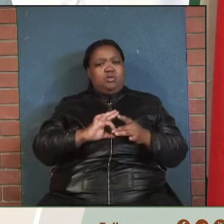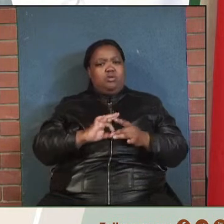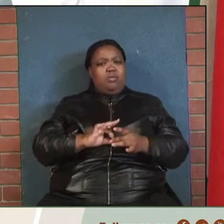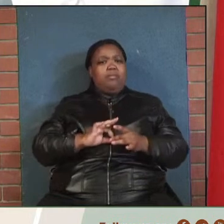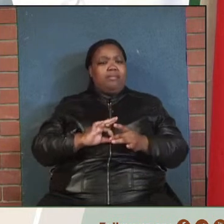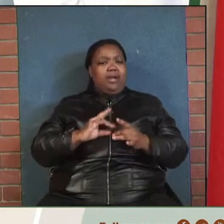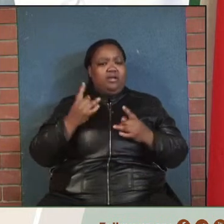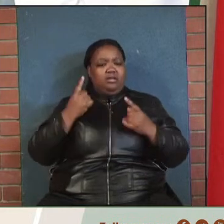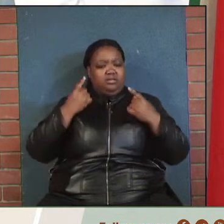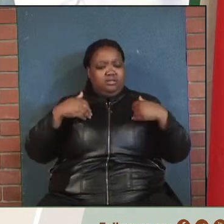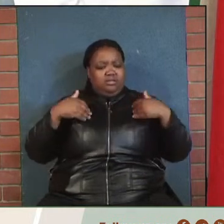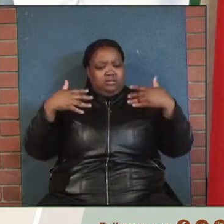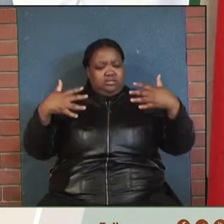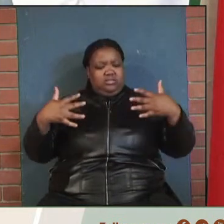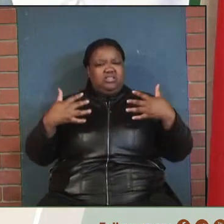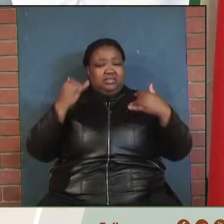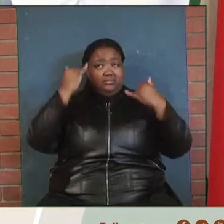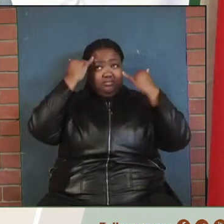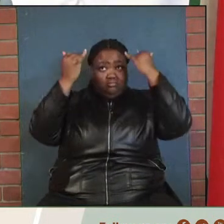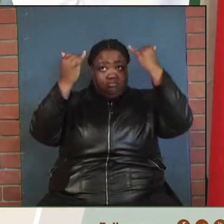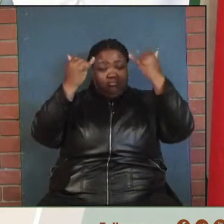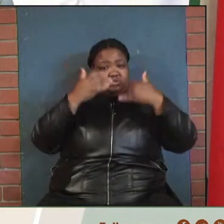implementing these ideas.